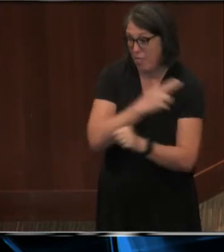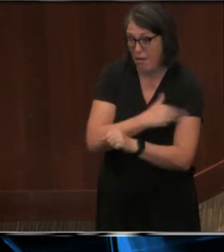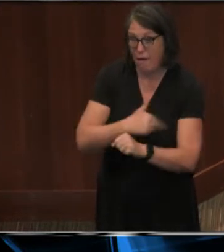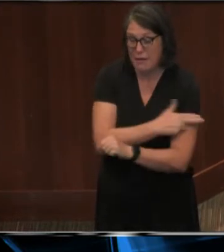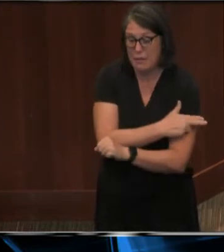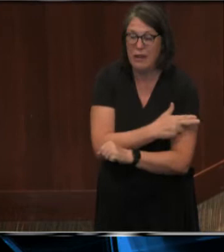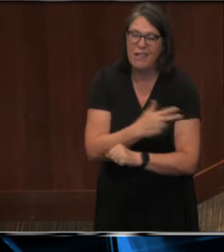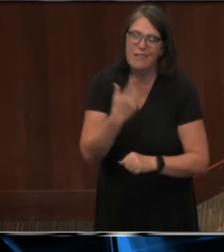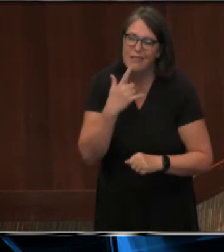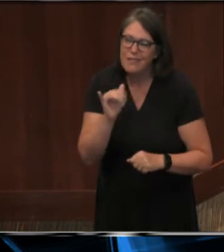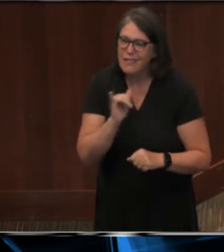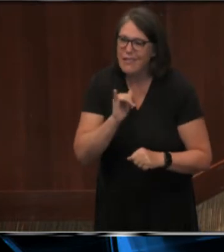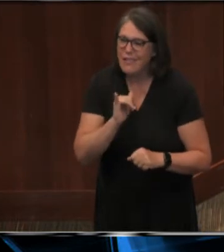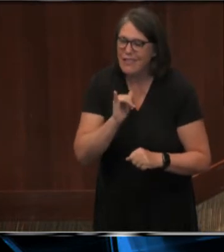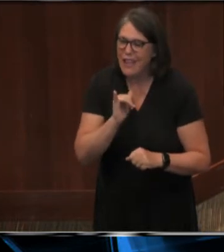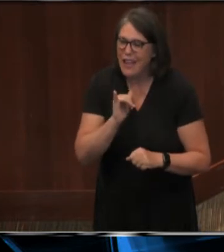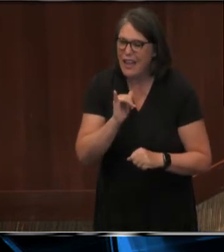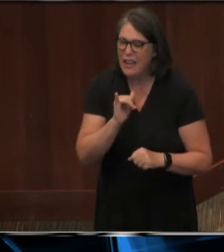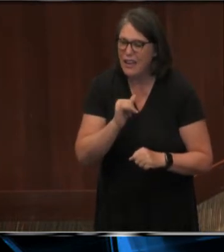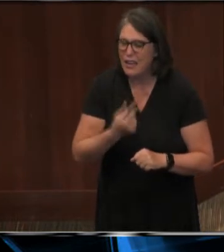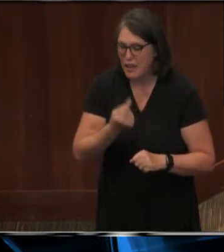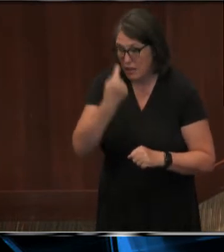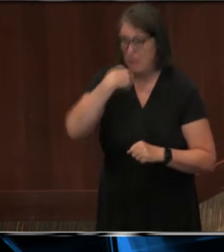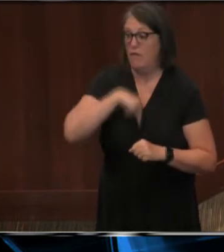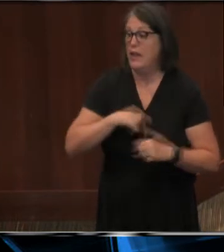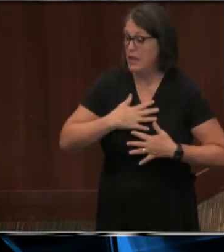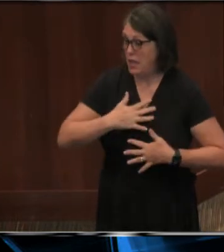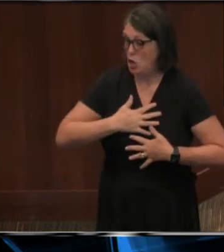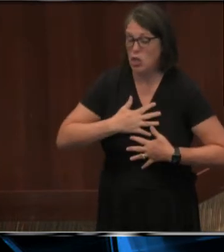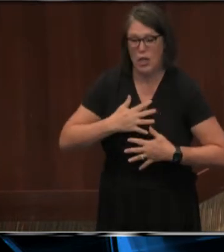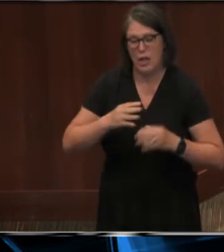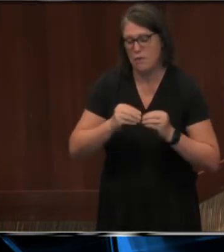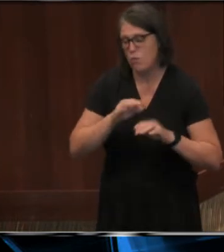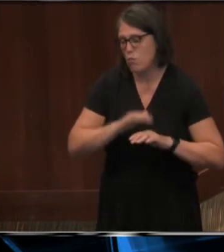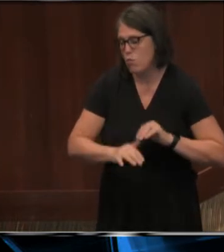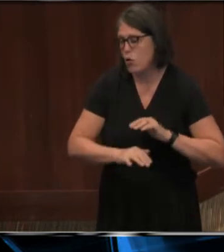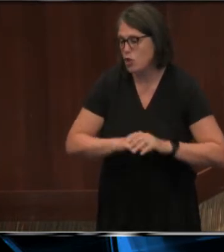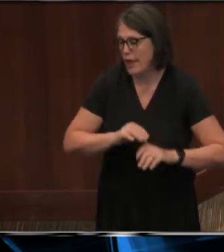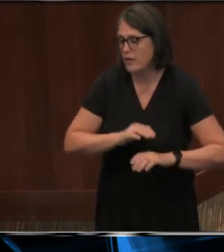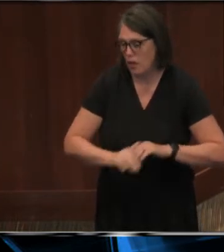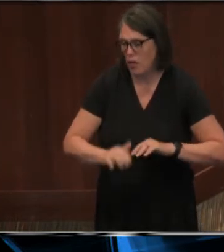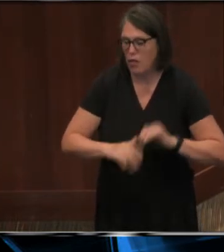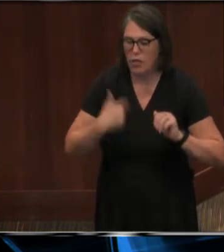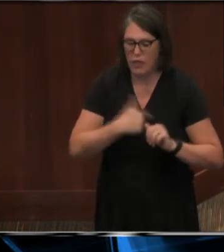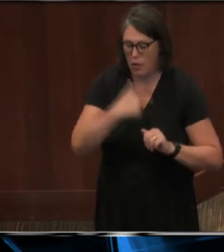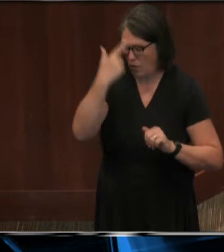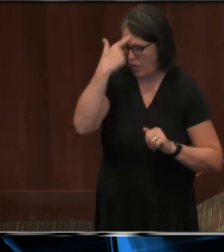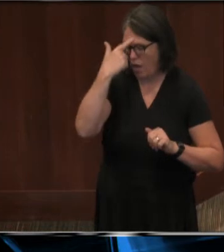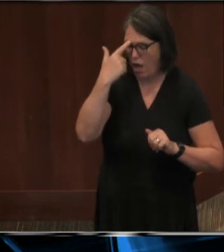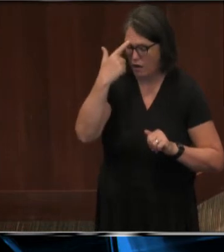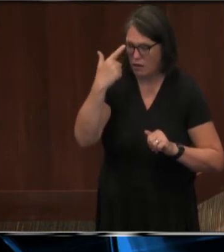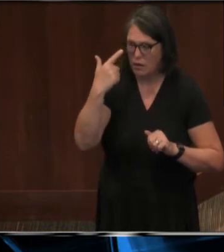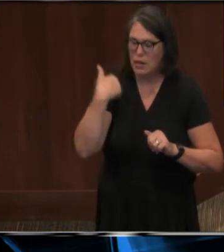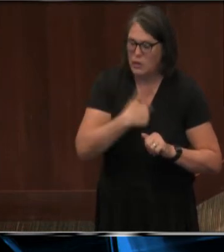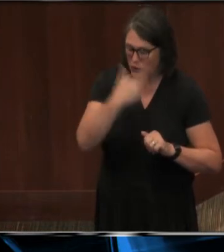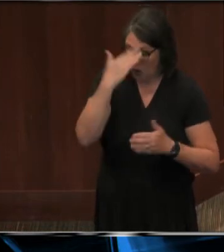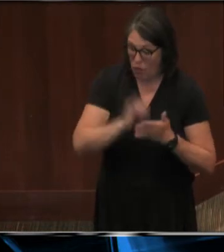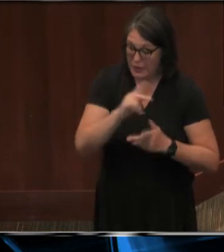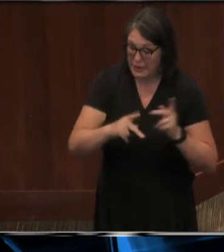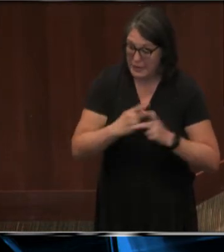So like ventilation is much more gentle than originally thought because we recognize that this particular type of